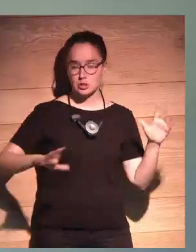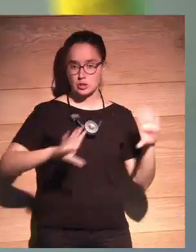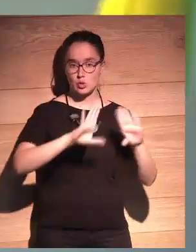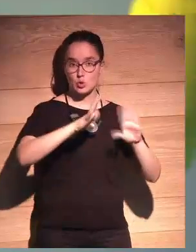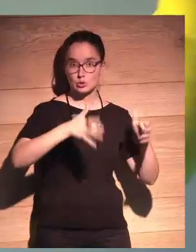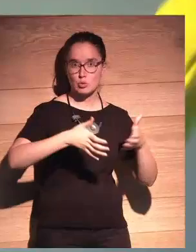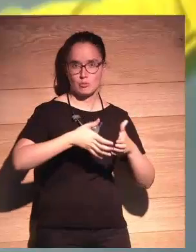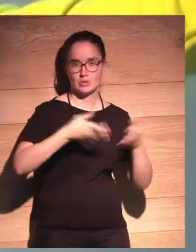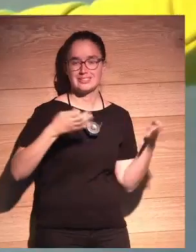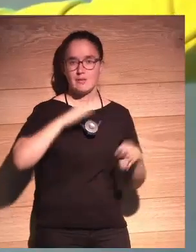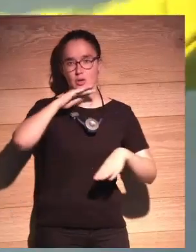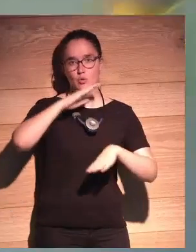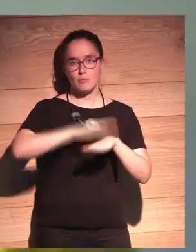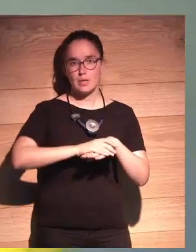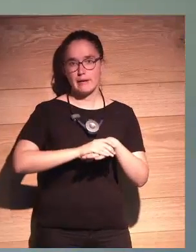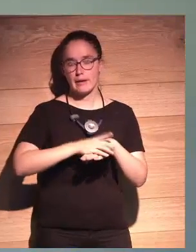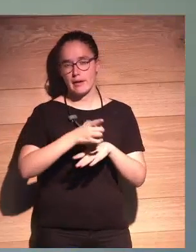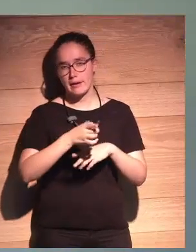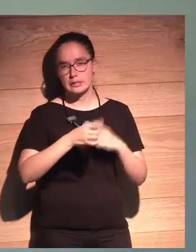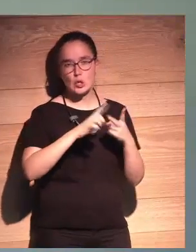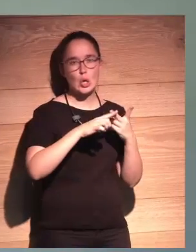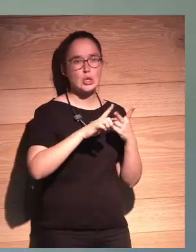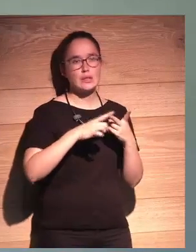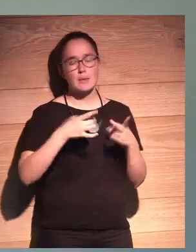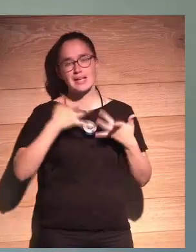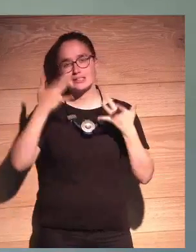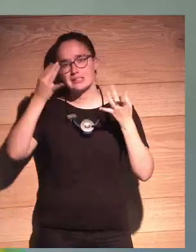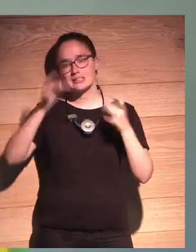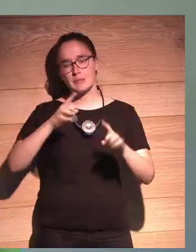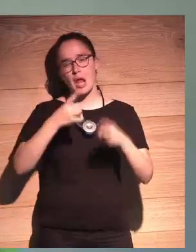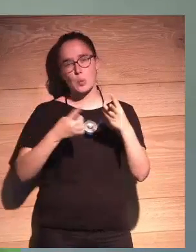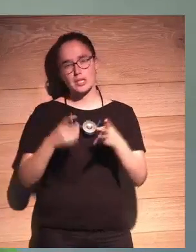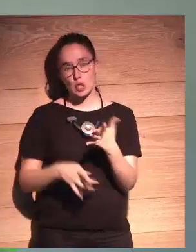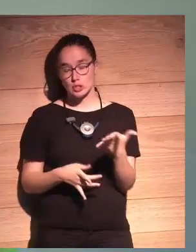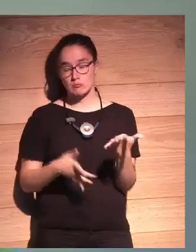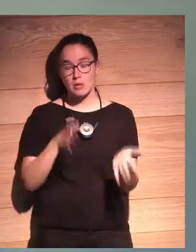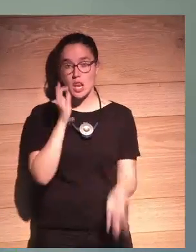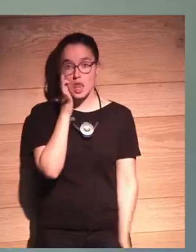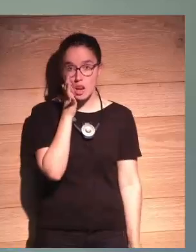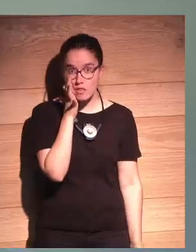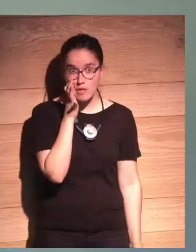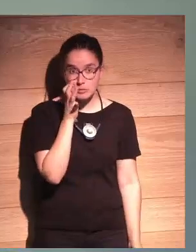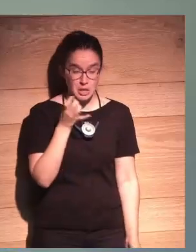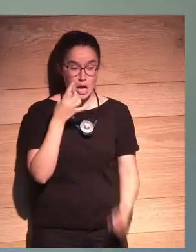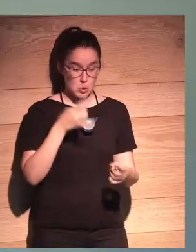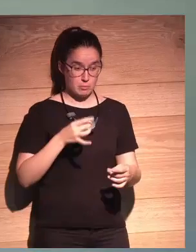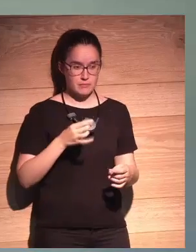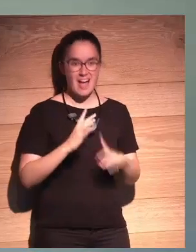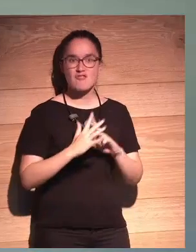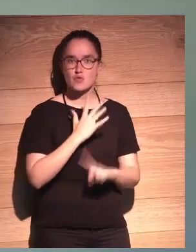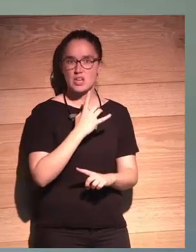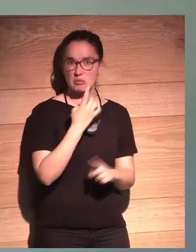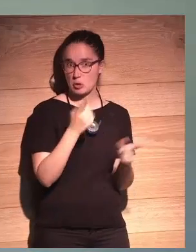think that people have to fulfill, I don't know how many ODS, who have to be sensitive to many things,